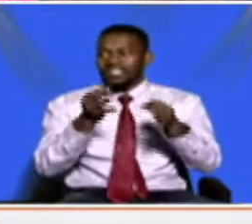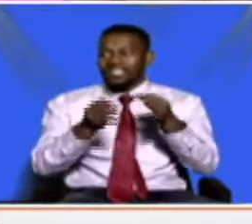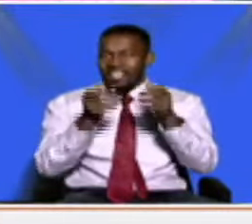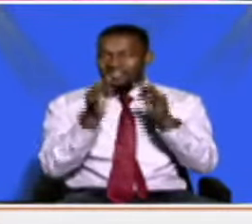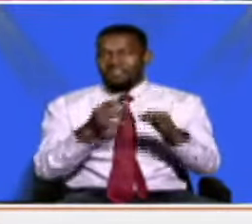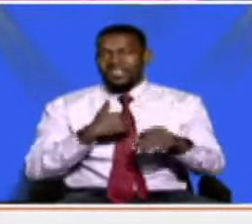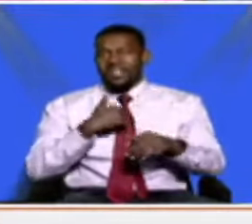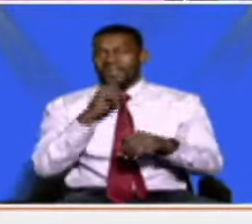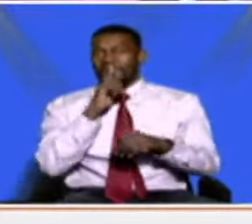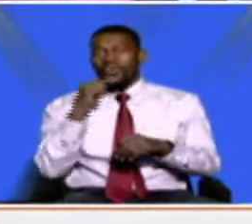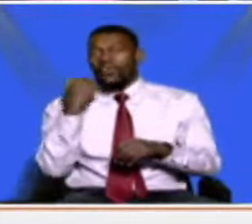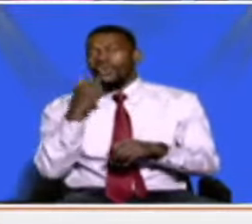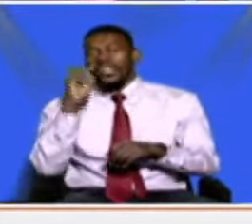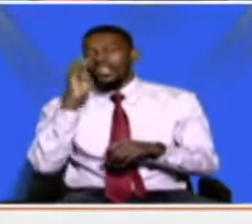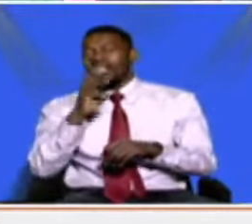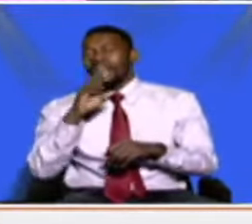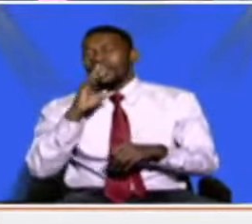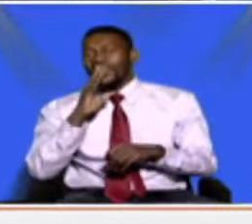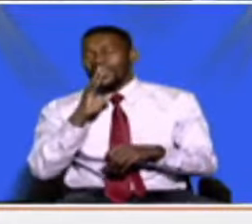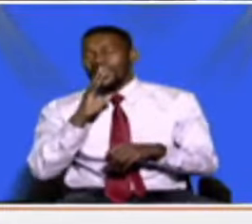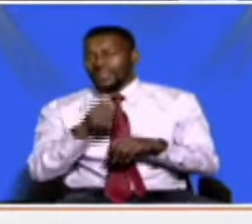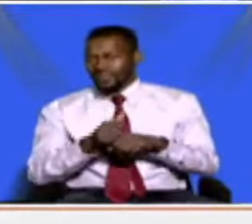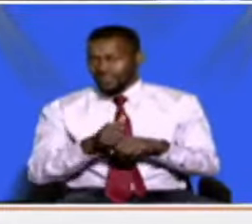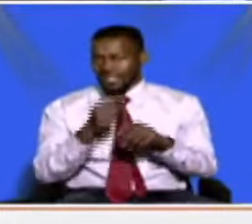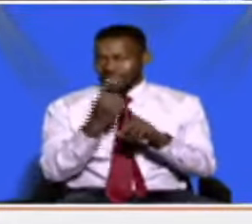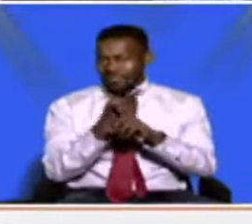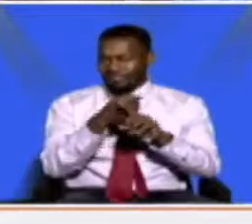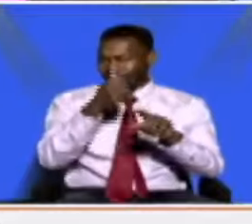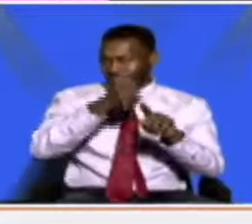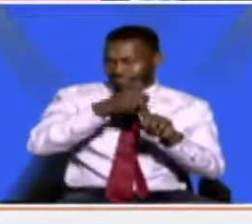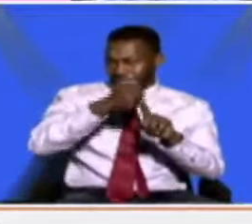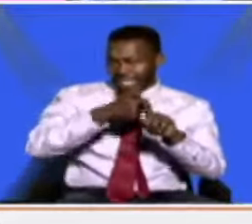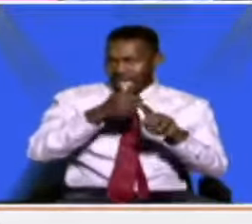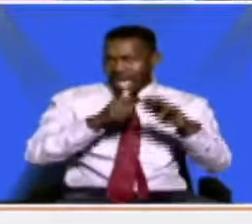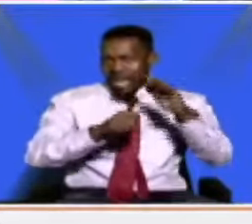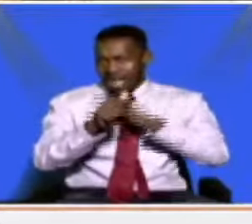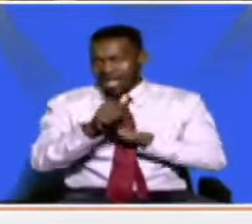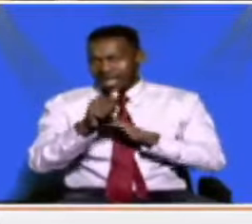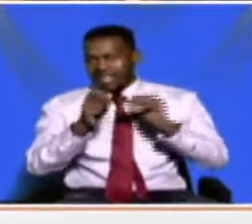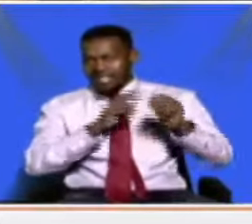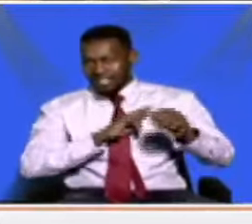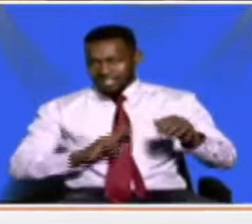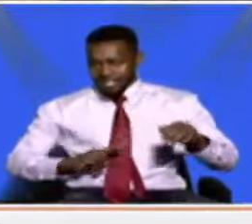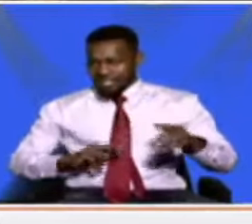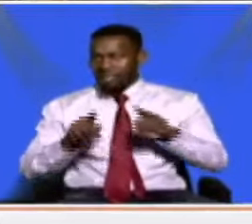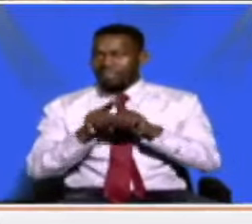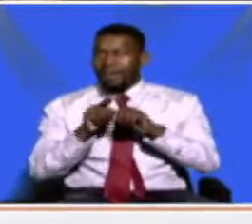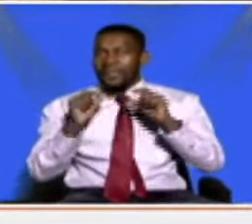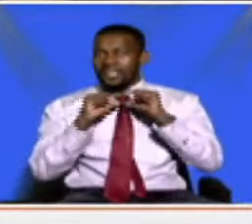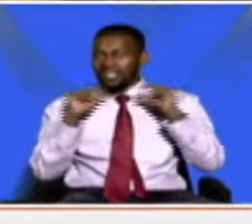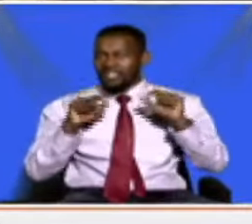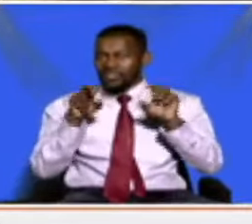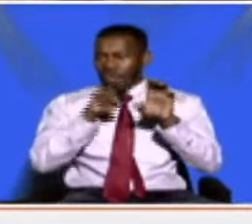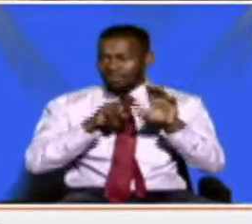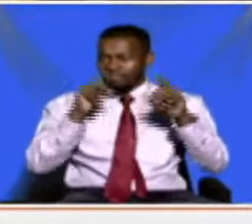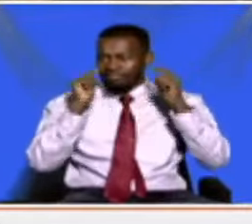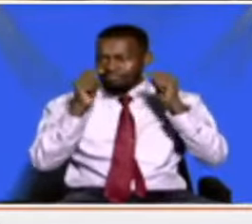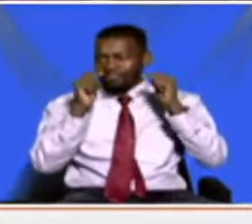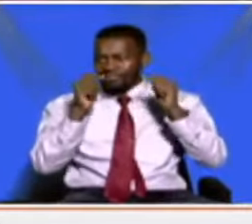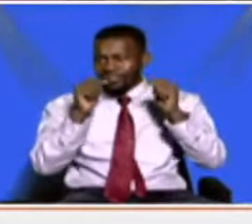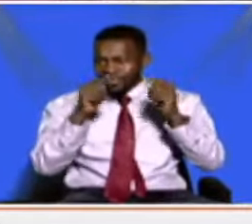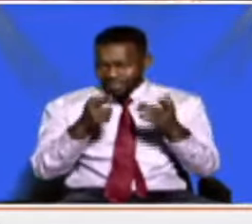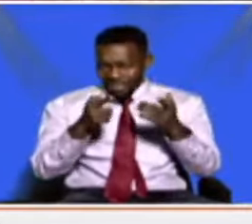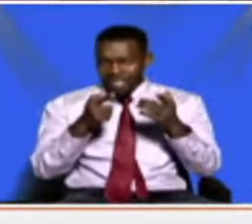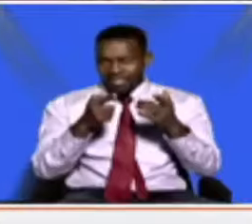The Gen Z's activist effort resonated within the religious circles as pastors joined the demonstration, acknowledging the